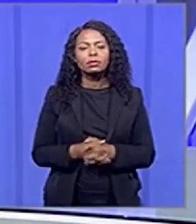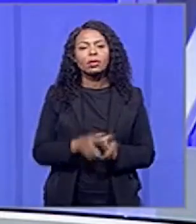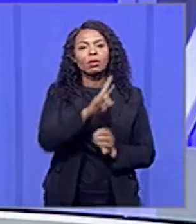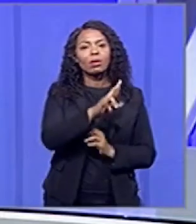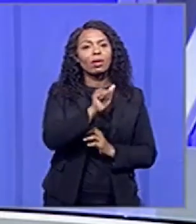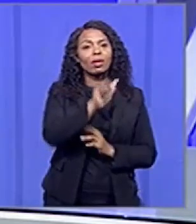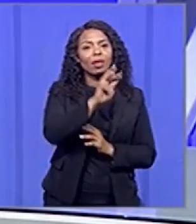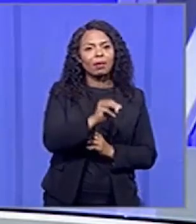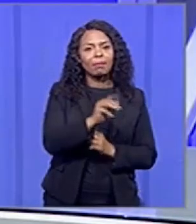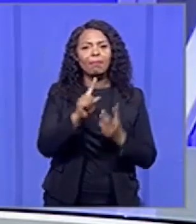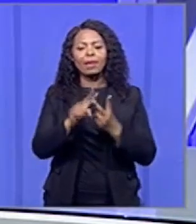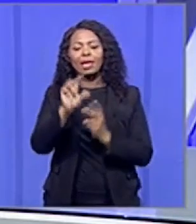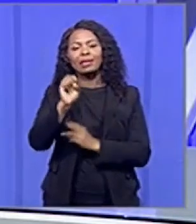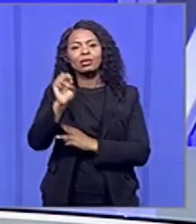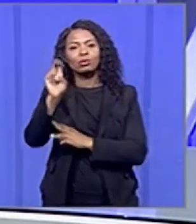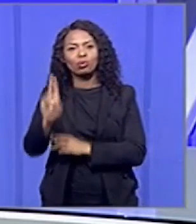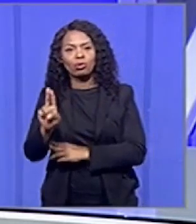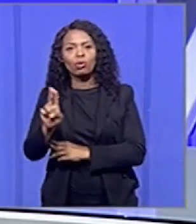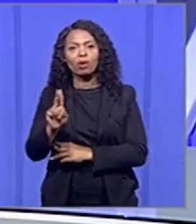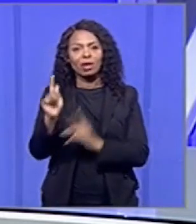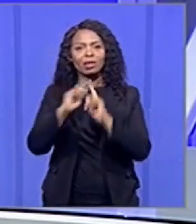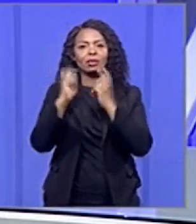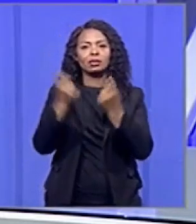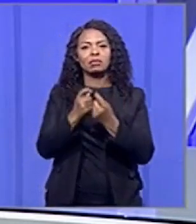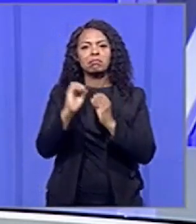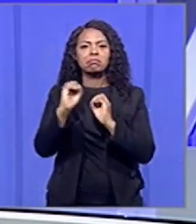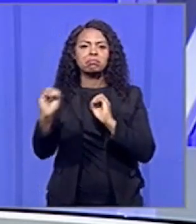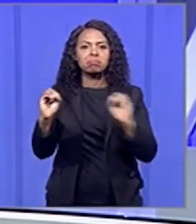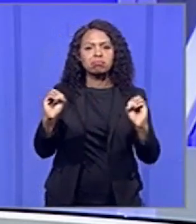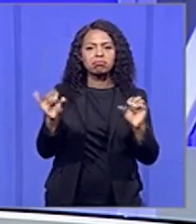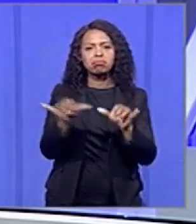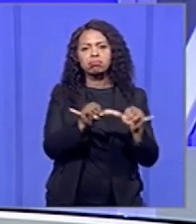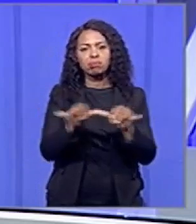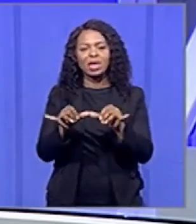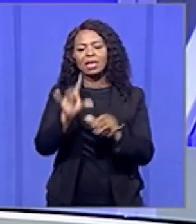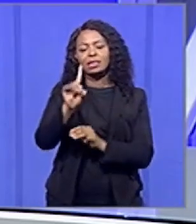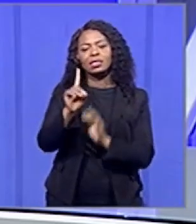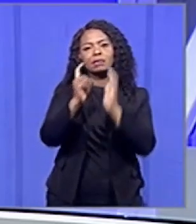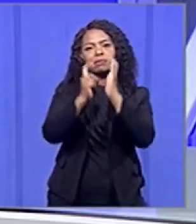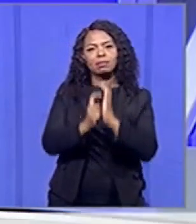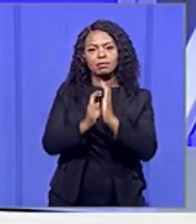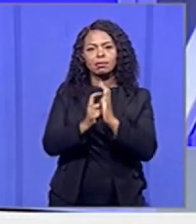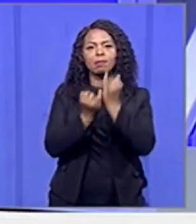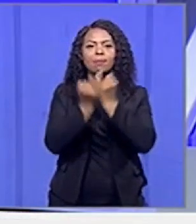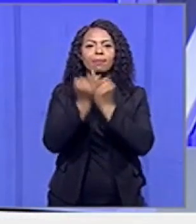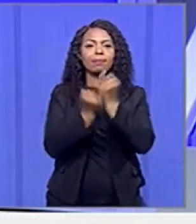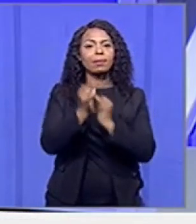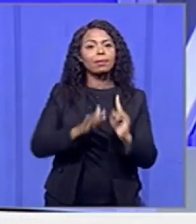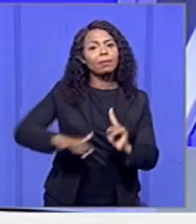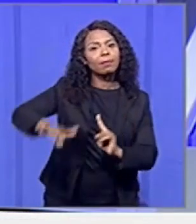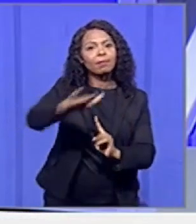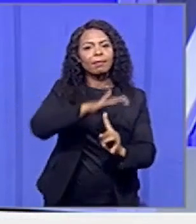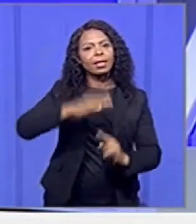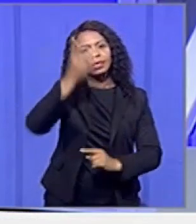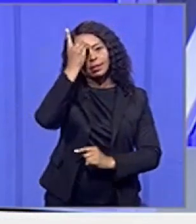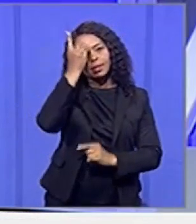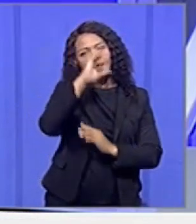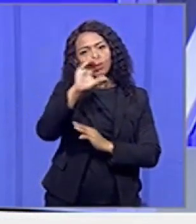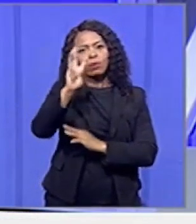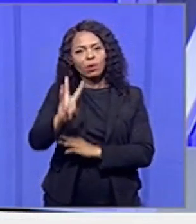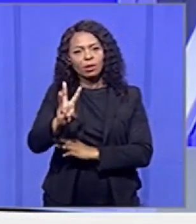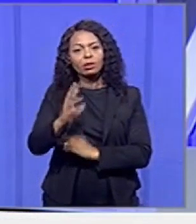Royal AM le SuperSport United di palelane ka nnoite go ite papading ya league ya DStv le patlelong la Chatsworth ka Durban